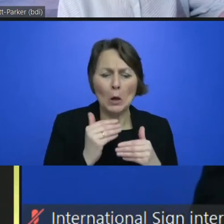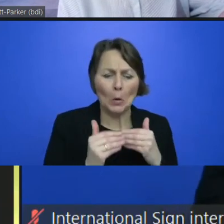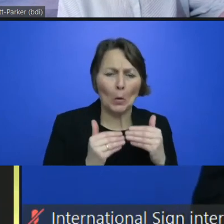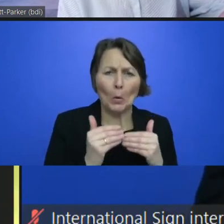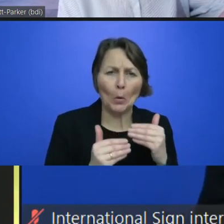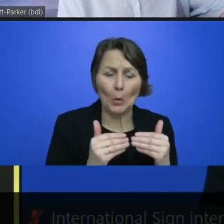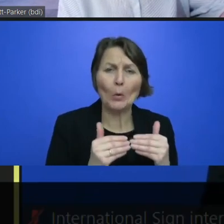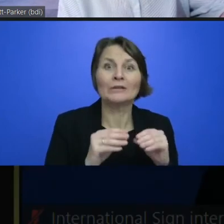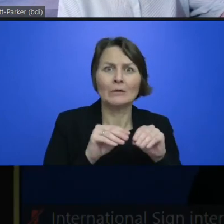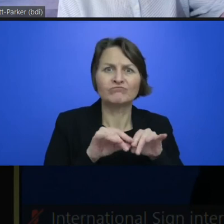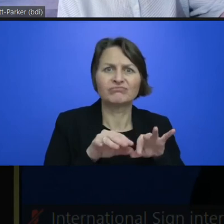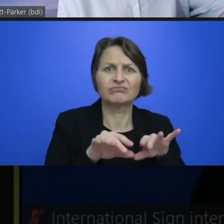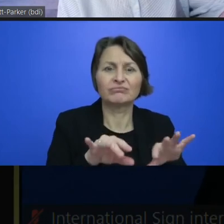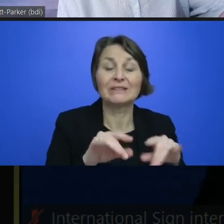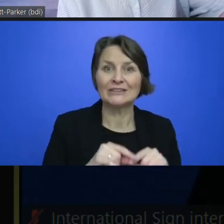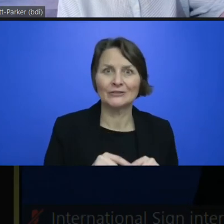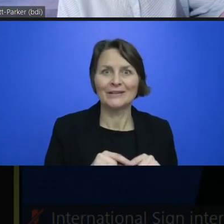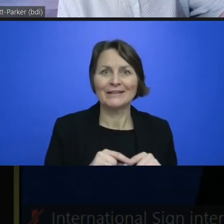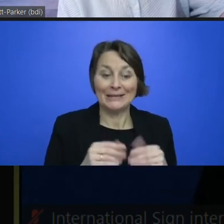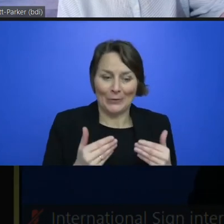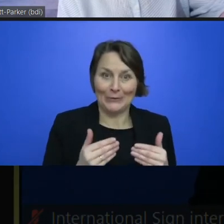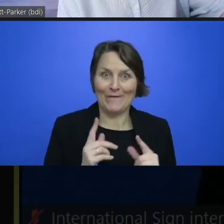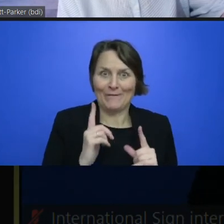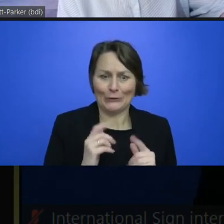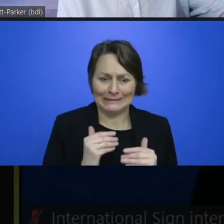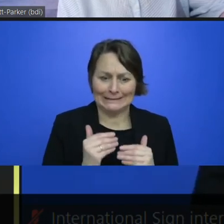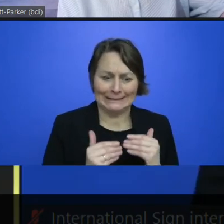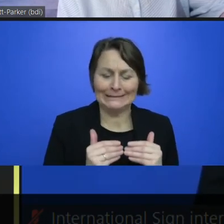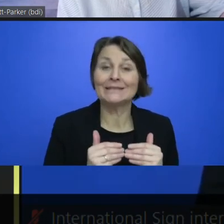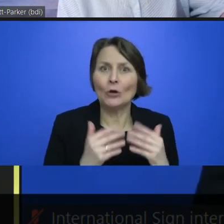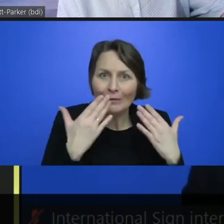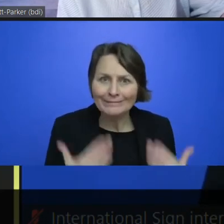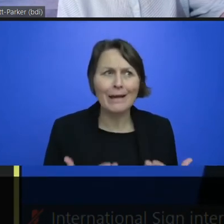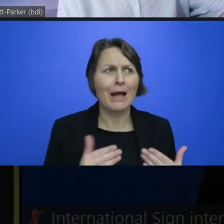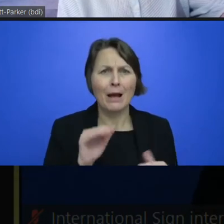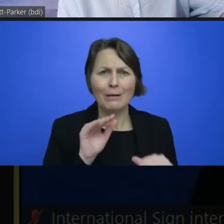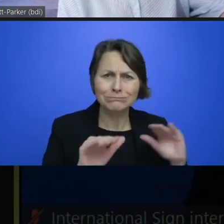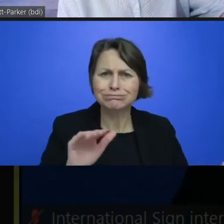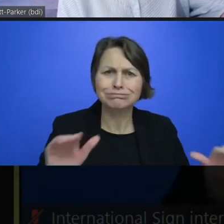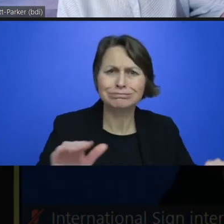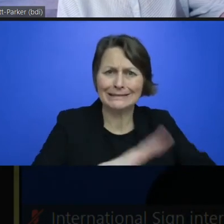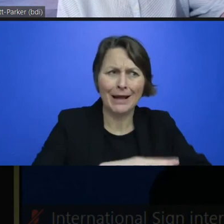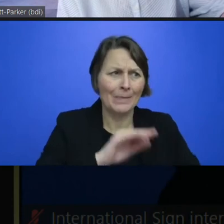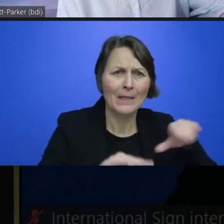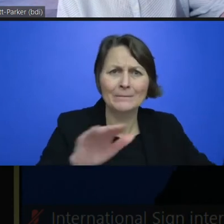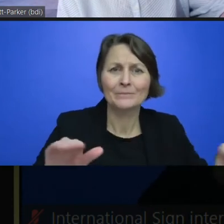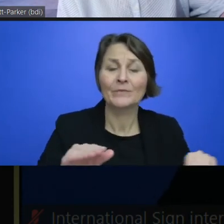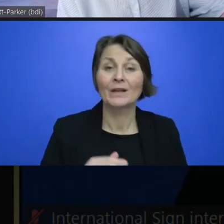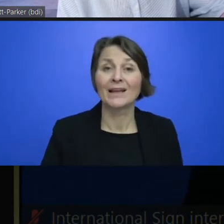message, to make it this issue much more visible. Because if we wait 6 more months, if we wait